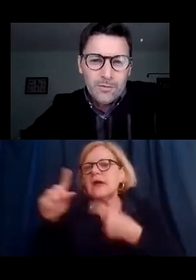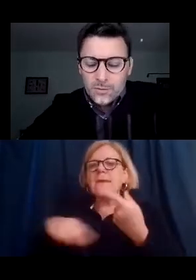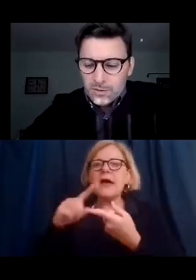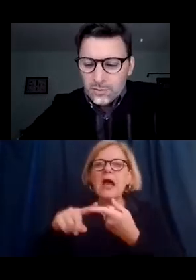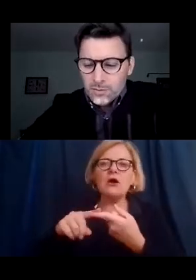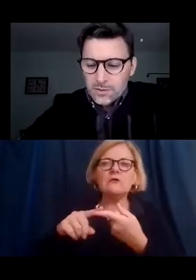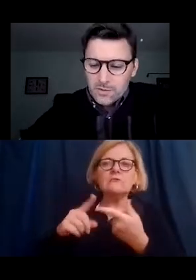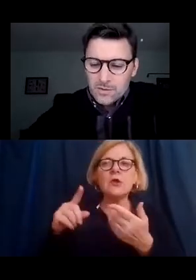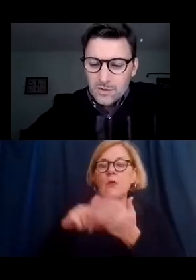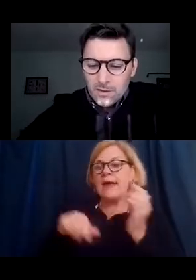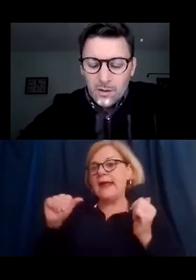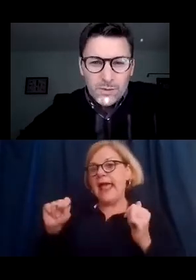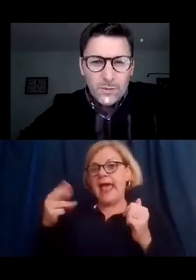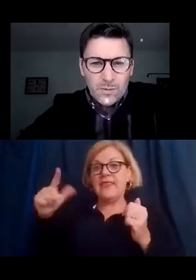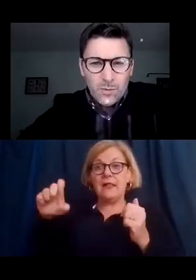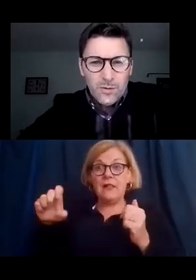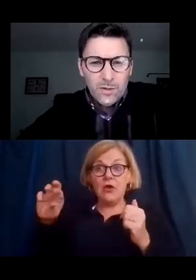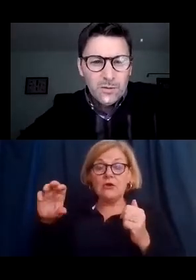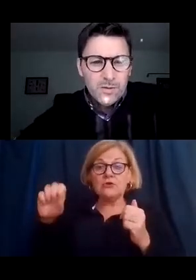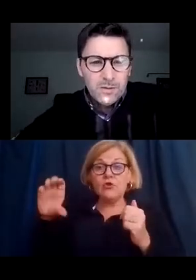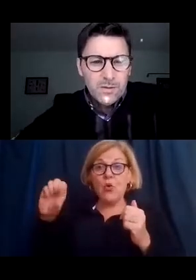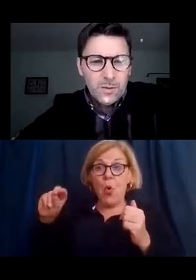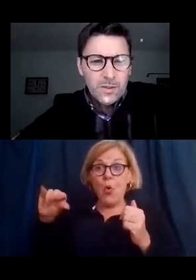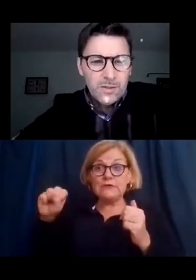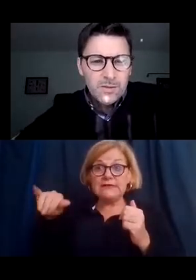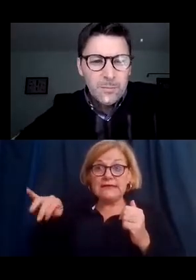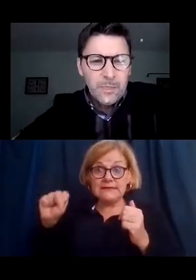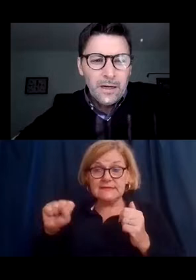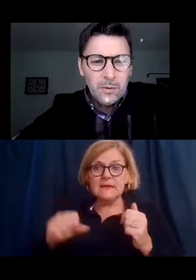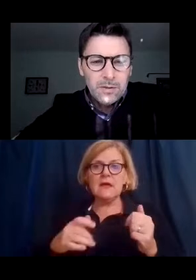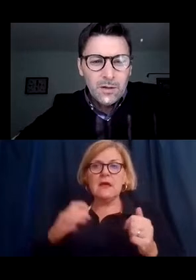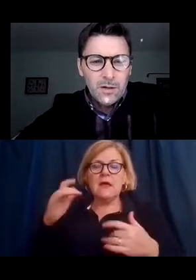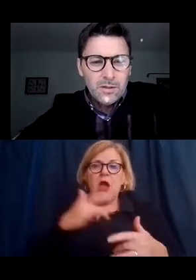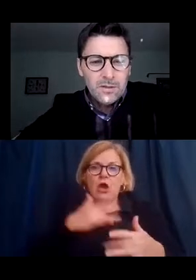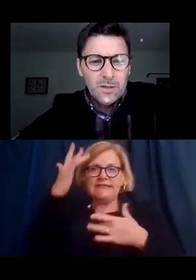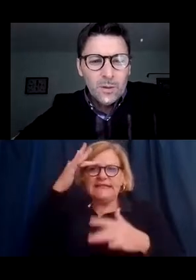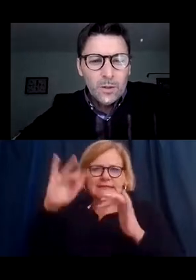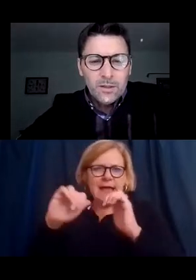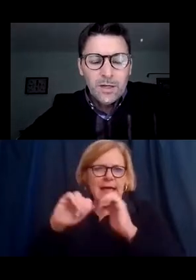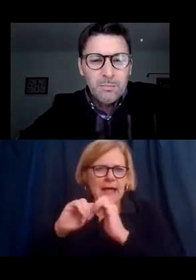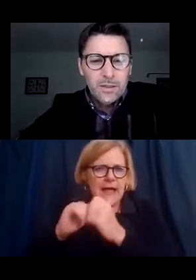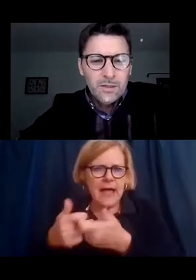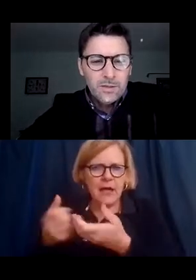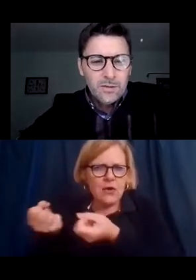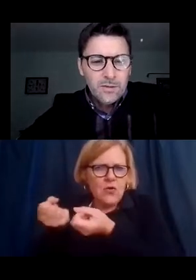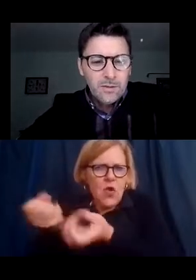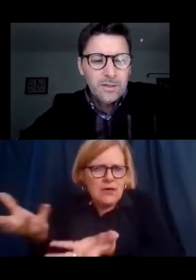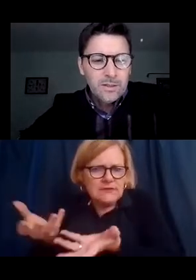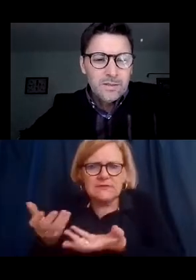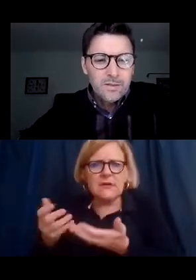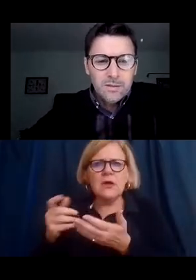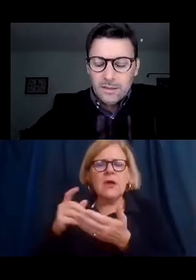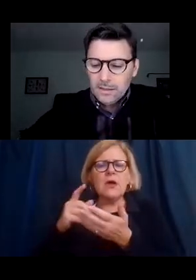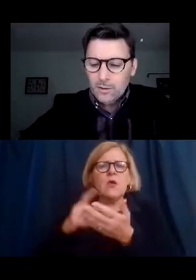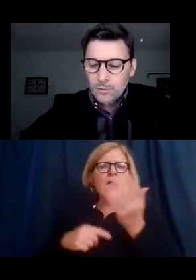what atherosclerosis, also known as coronary artery disease, what it is, how it's caused, what the complications are that you're